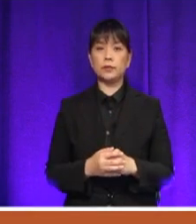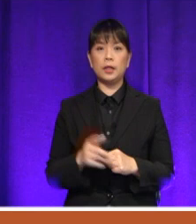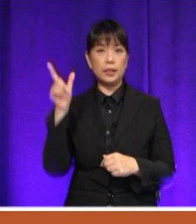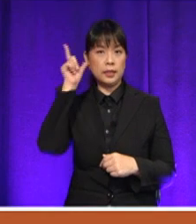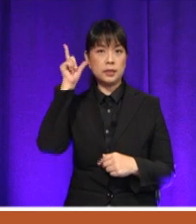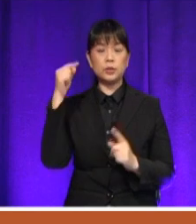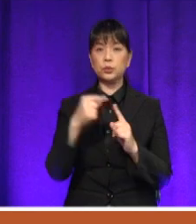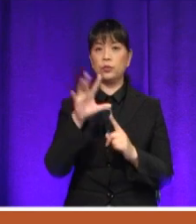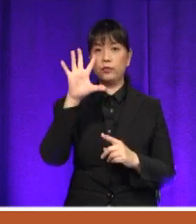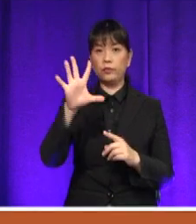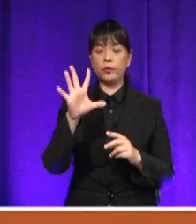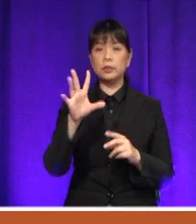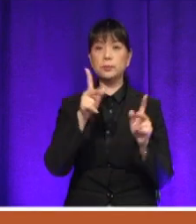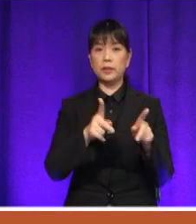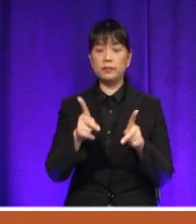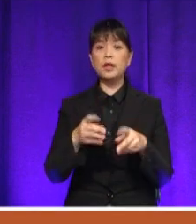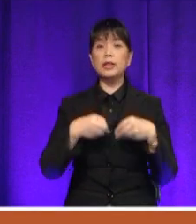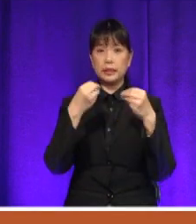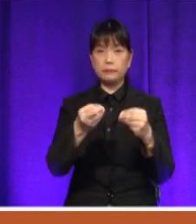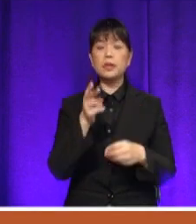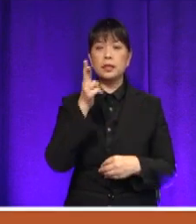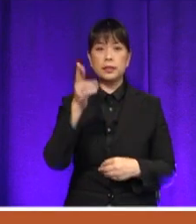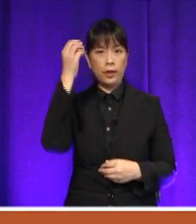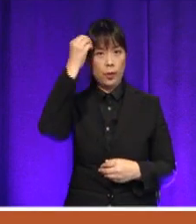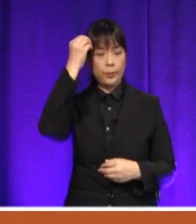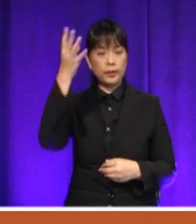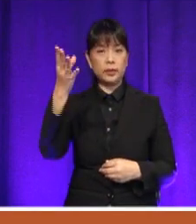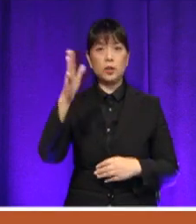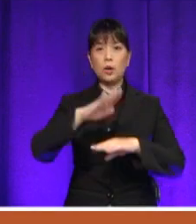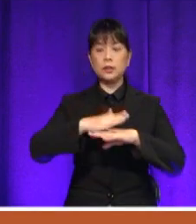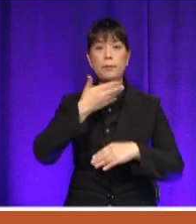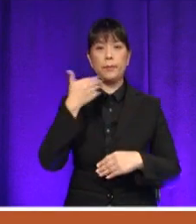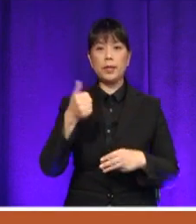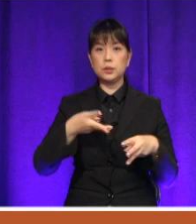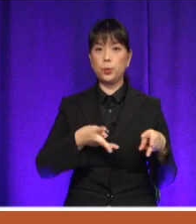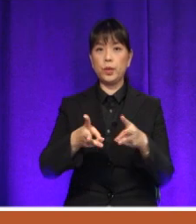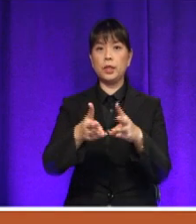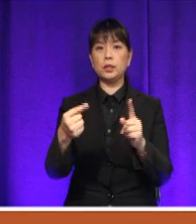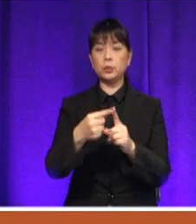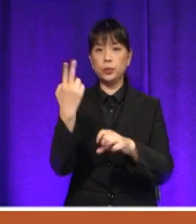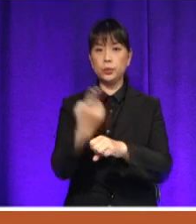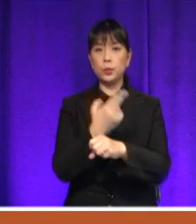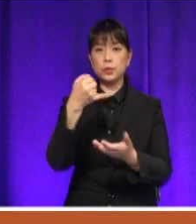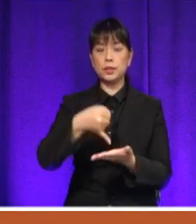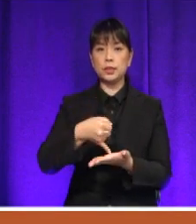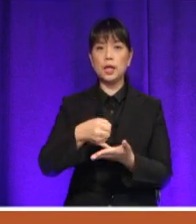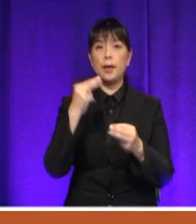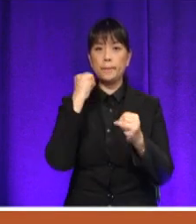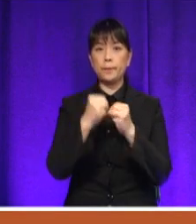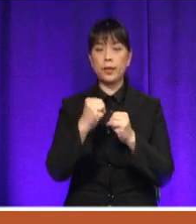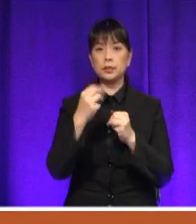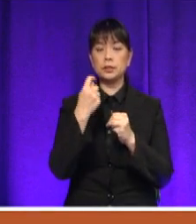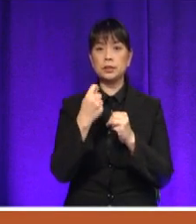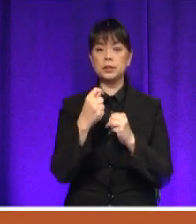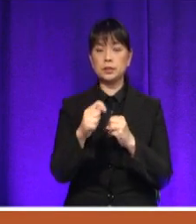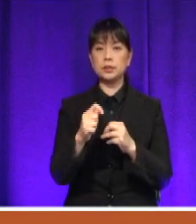5 people giving their opinion about the best way to use it. Match the speakers 1